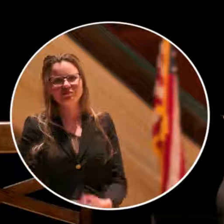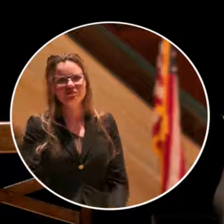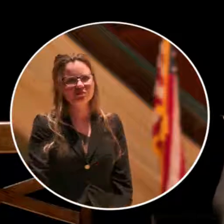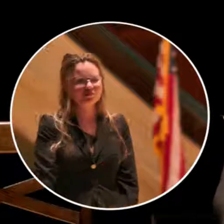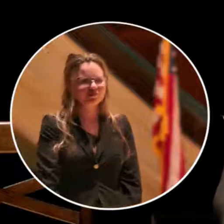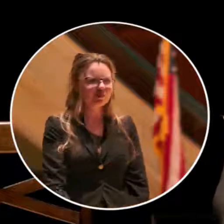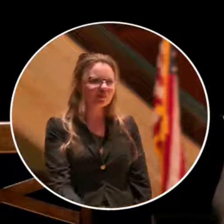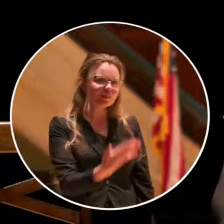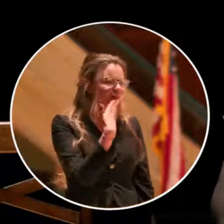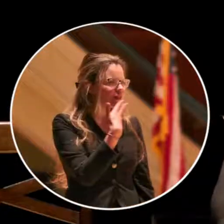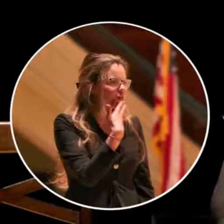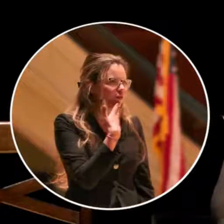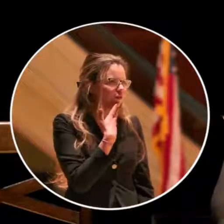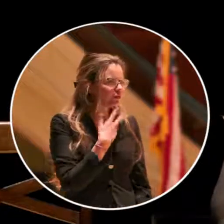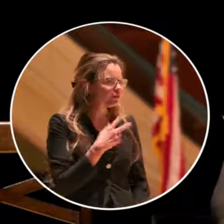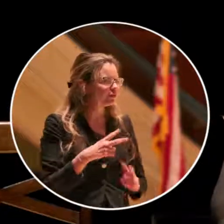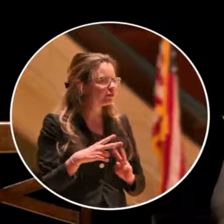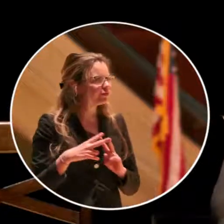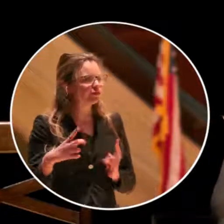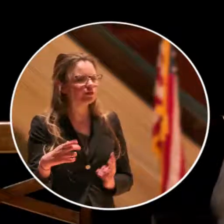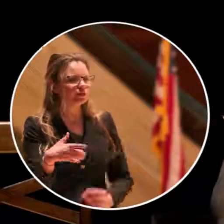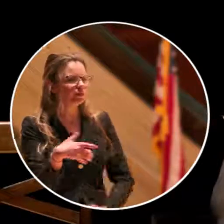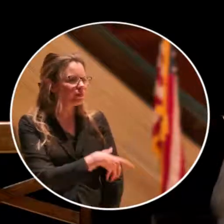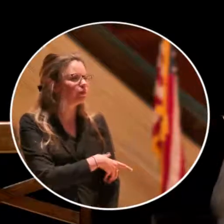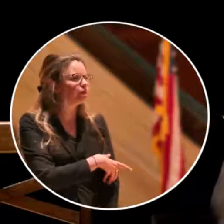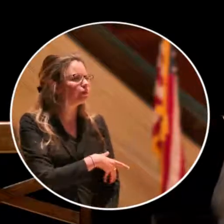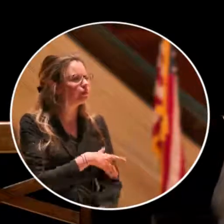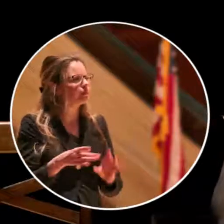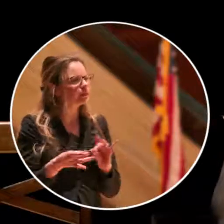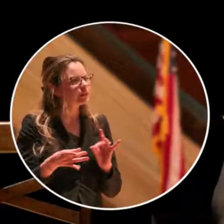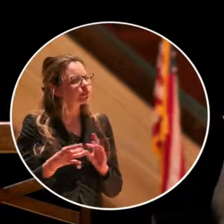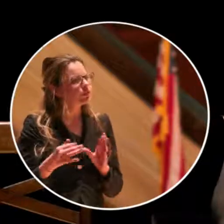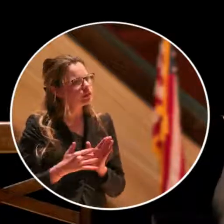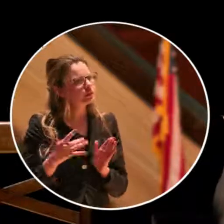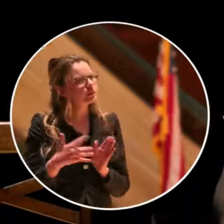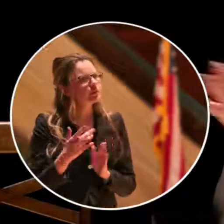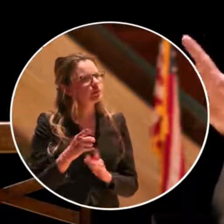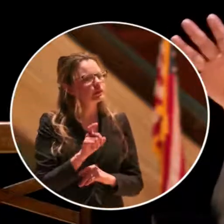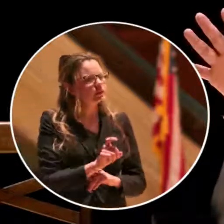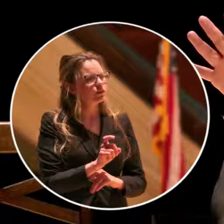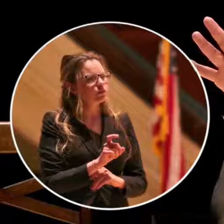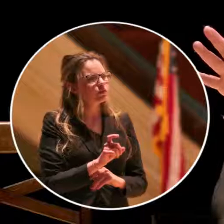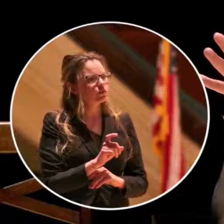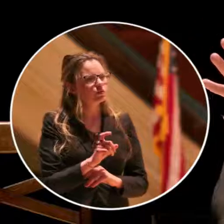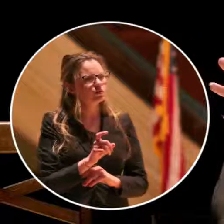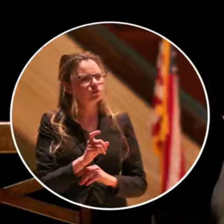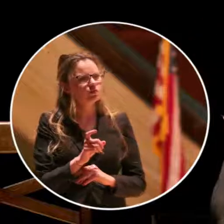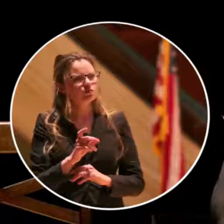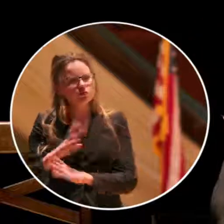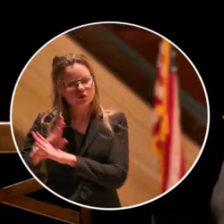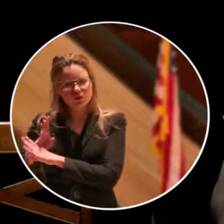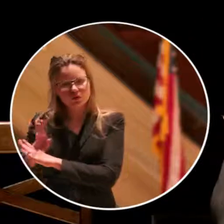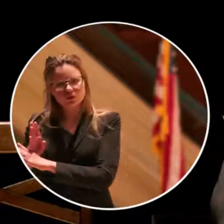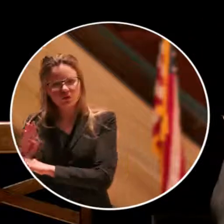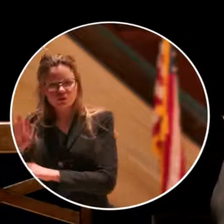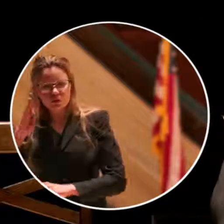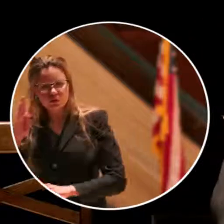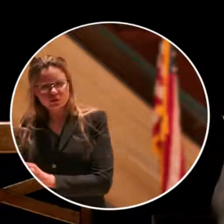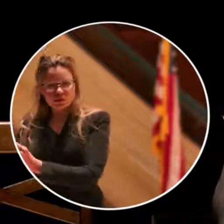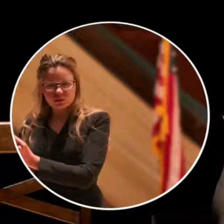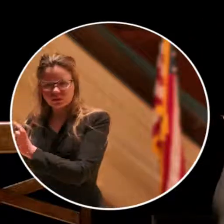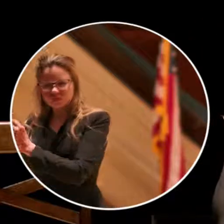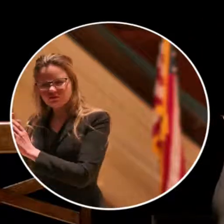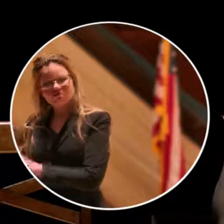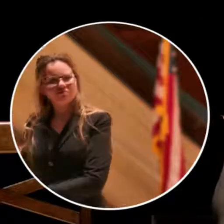Thank you for that very powerful reminder, Allison, that sometimes you need to shut out all the noise and